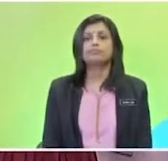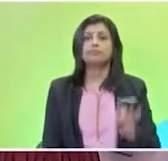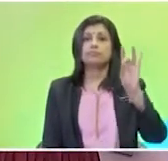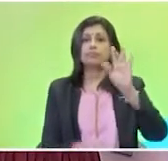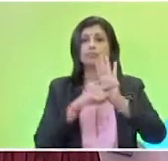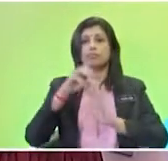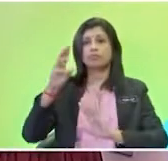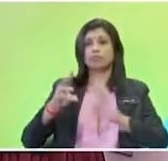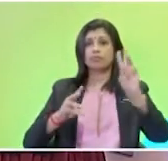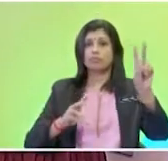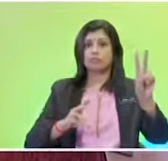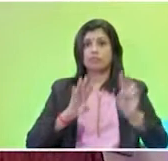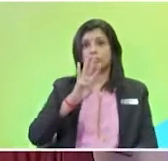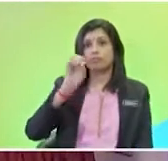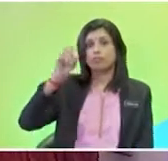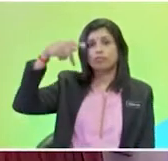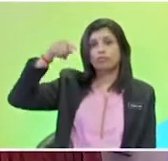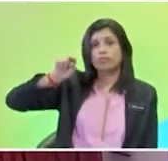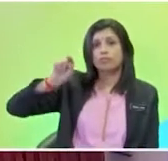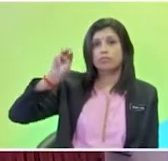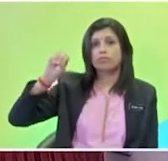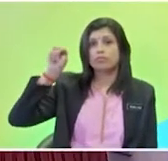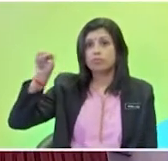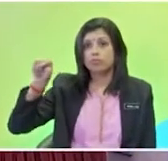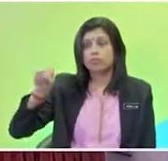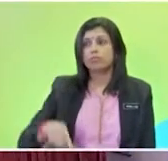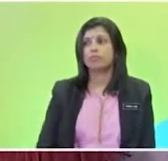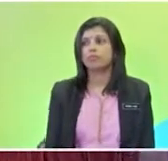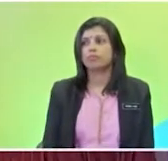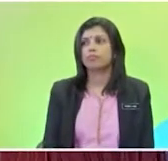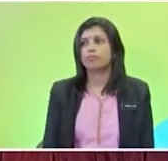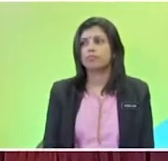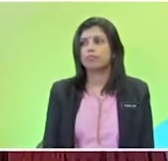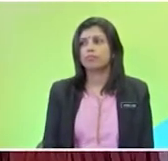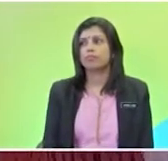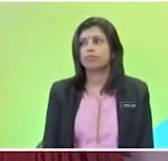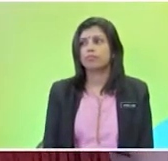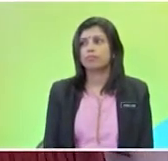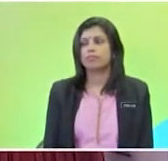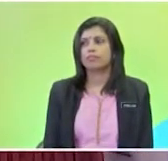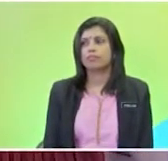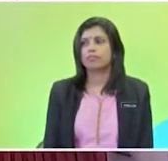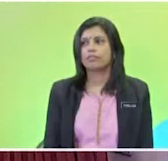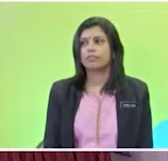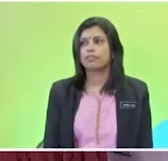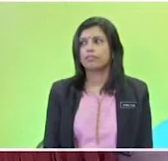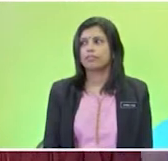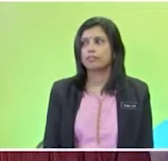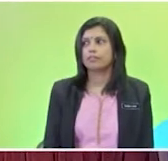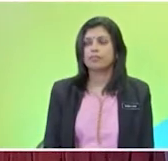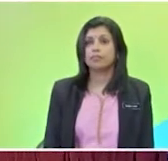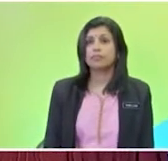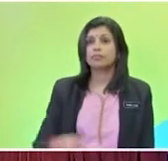the time is p.m. Am I correct? Are you right? I don't know. Am I right? A.m. or p.m.? I